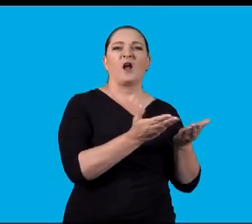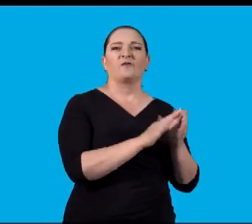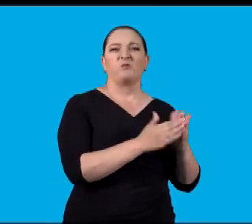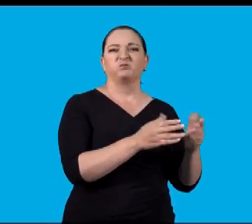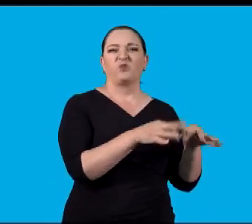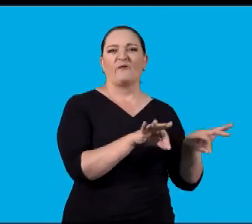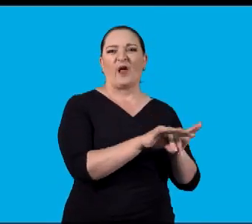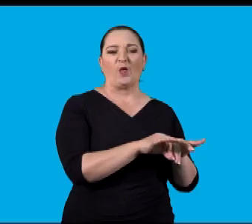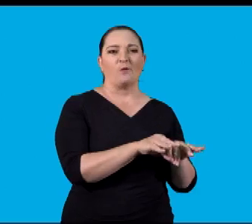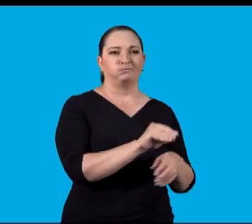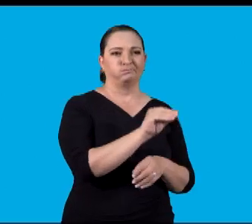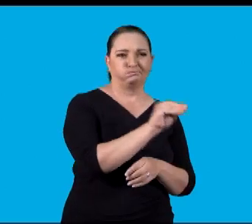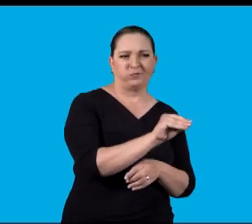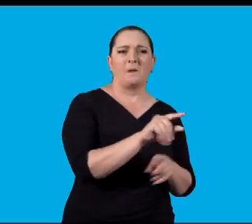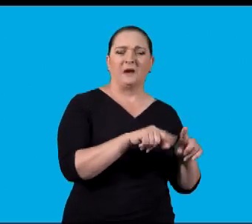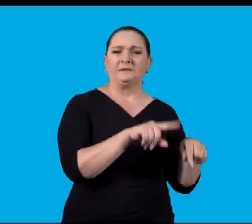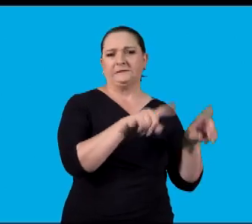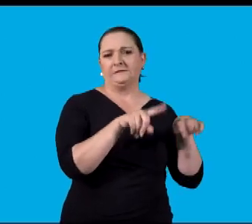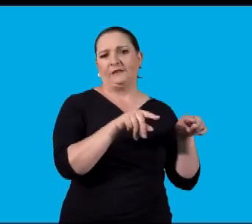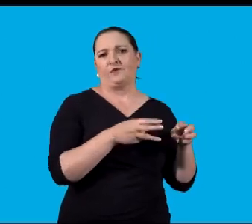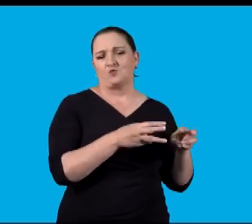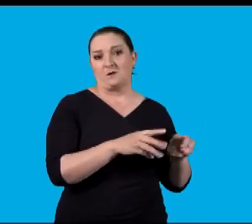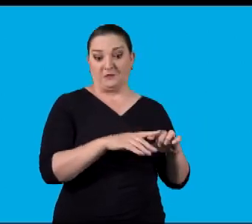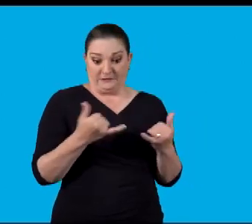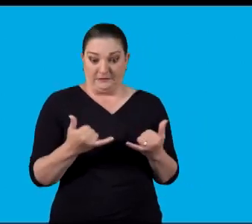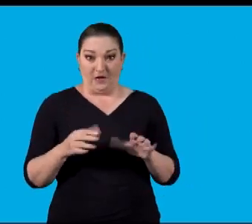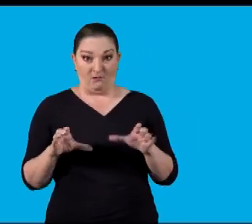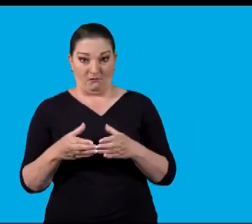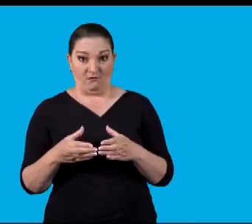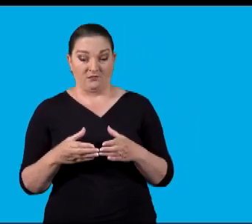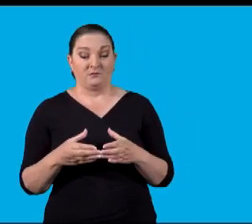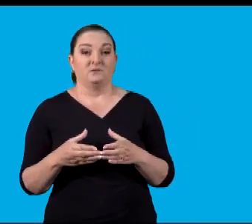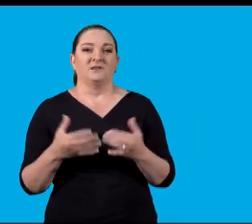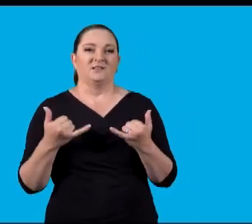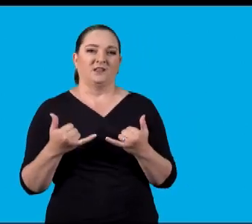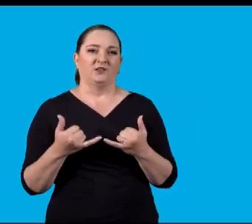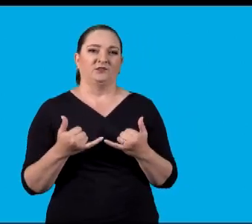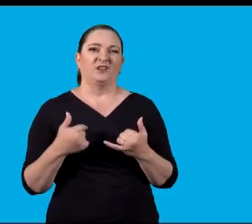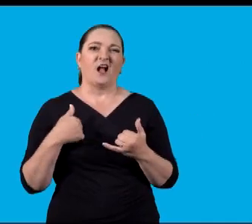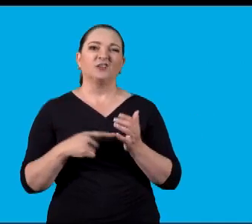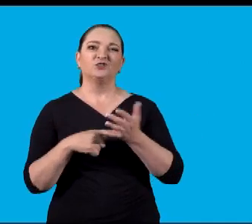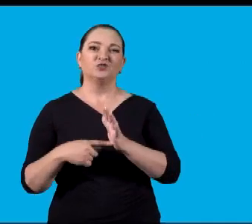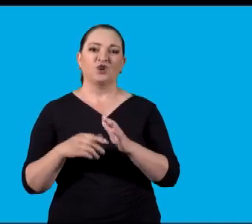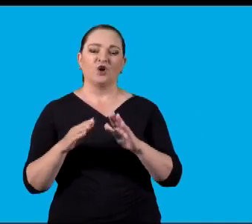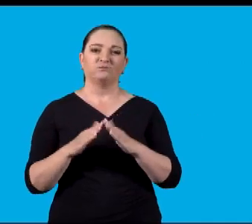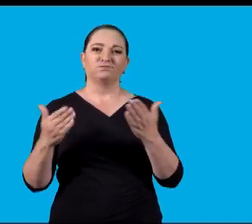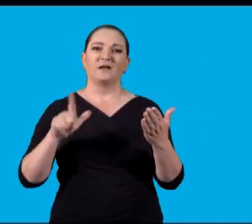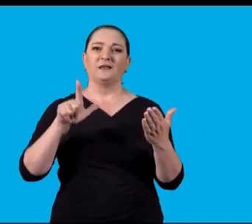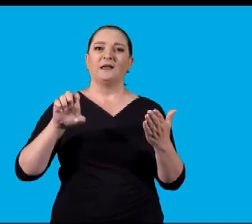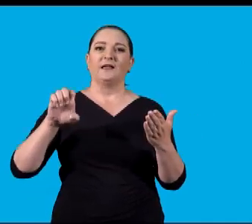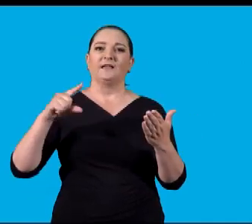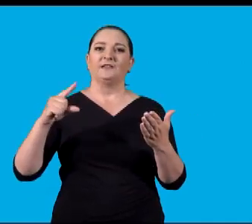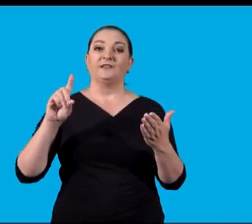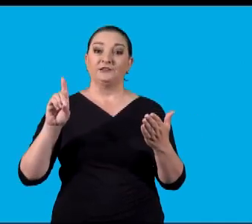there are several ways of doing this, several ways. But for today's class, I'm going to show you the ledger account.